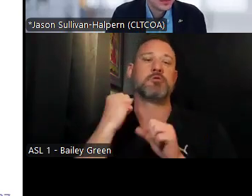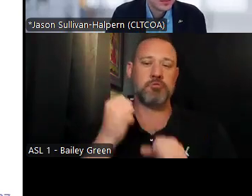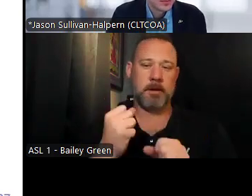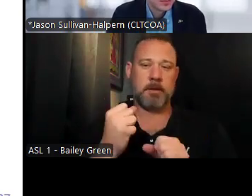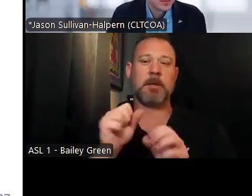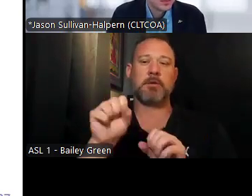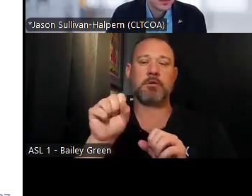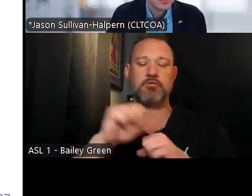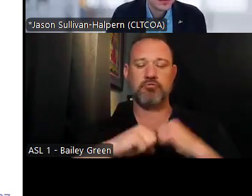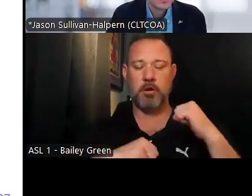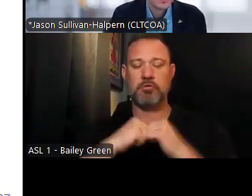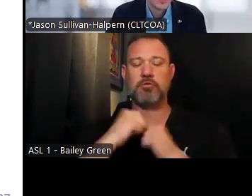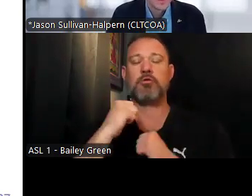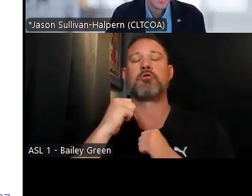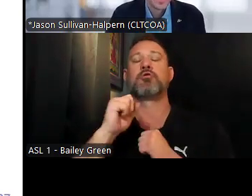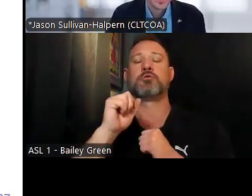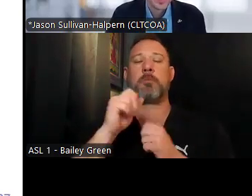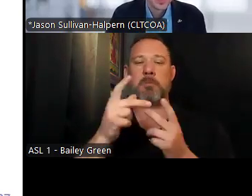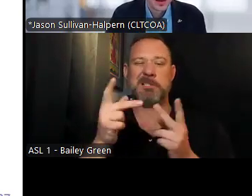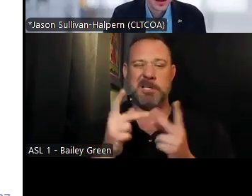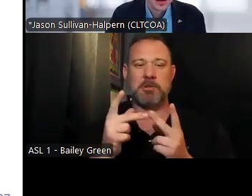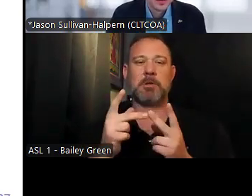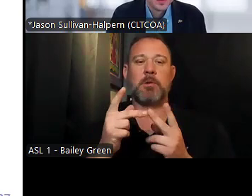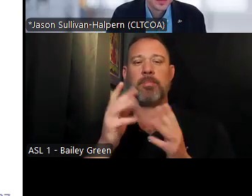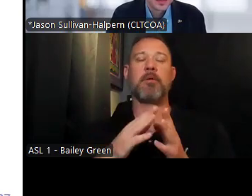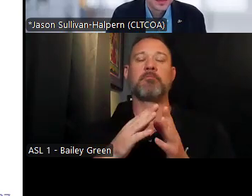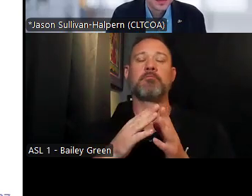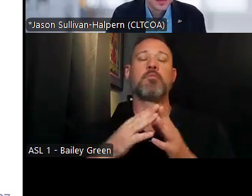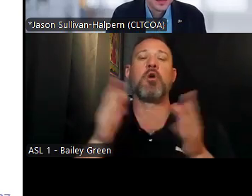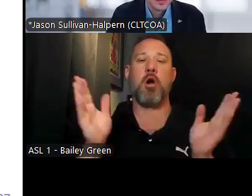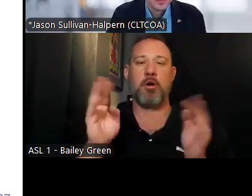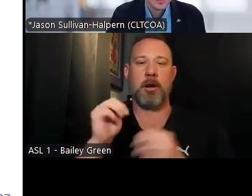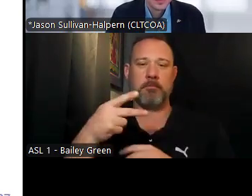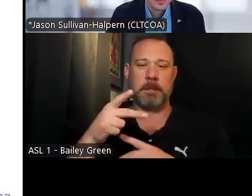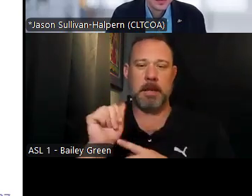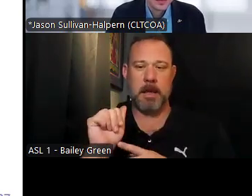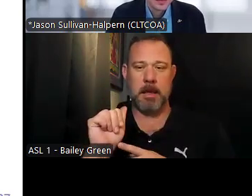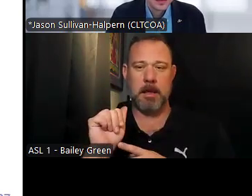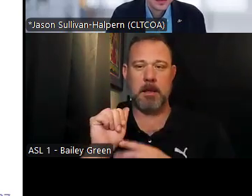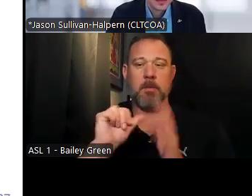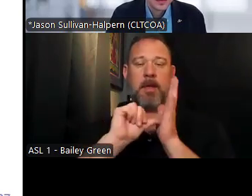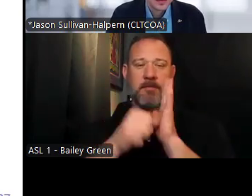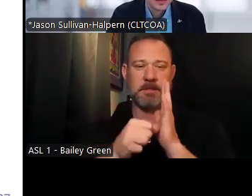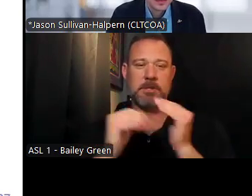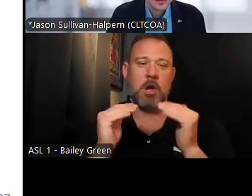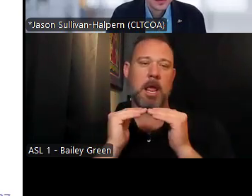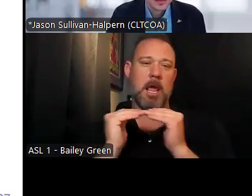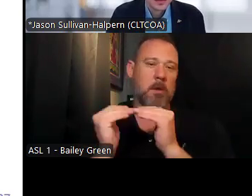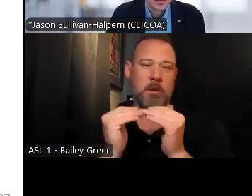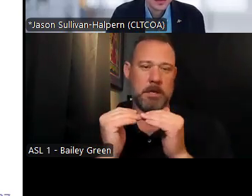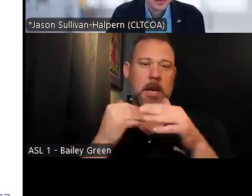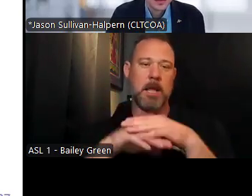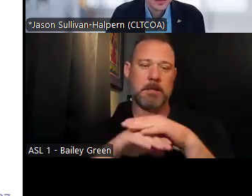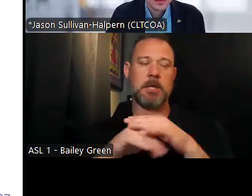they exist, positioning this work with a broader master plan for aging with emphasis on equity and access for